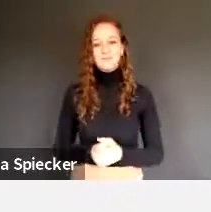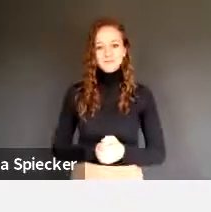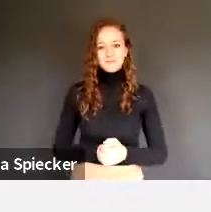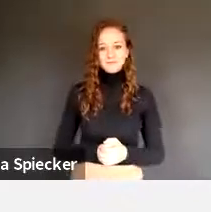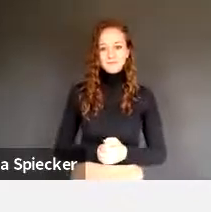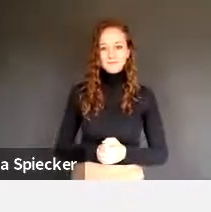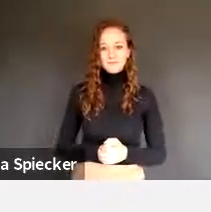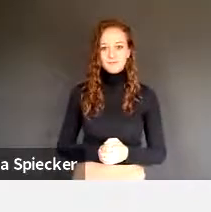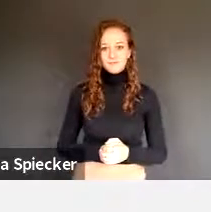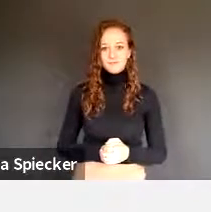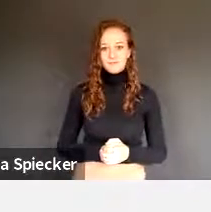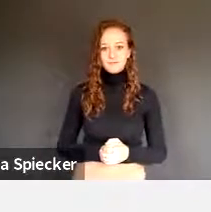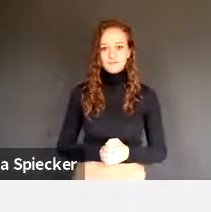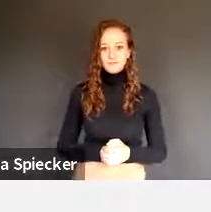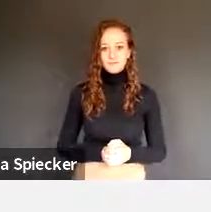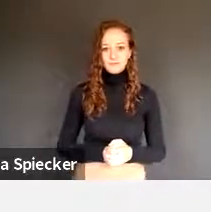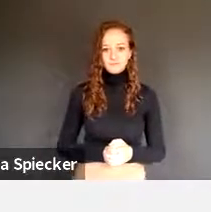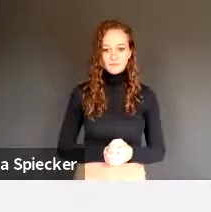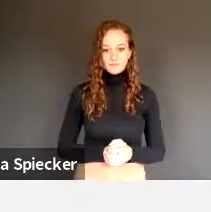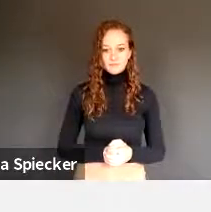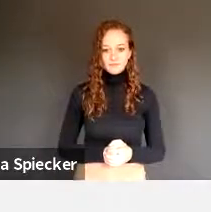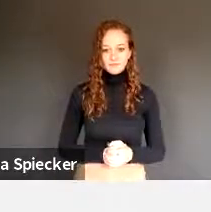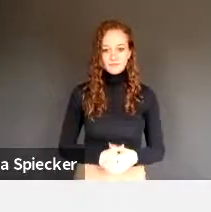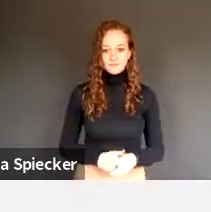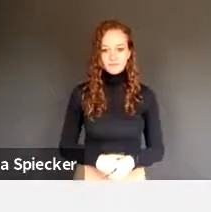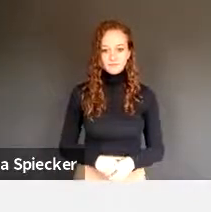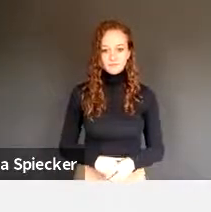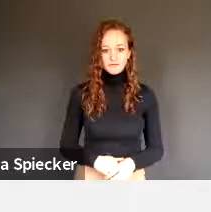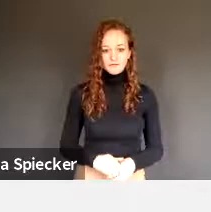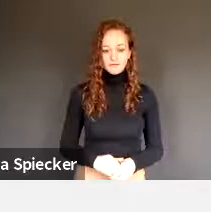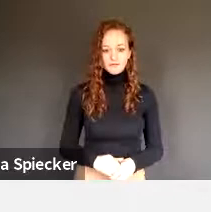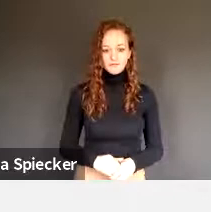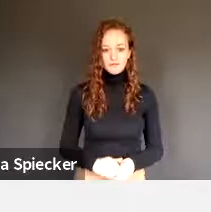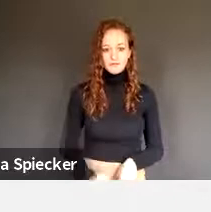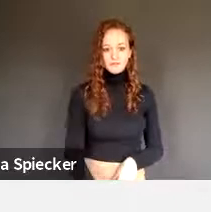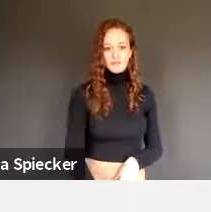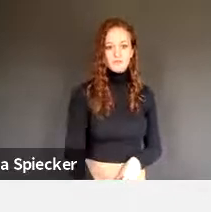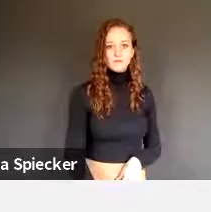levels. And so for adults, they relied on the light in our study to be able to grow an increase in length.